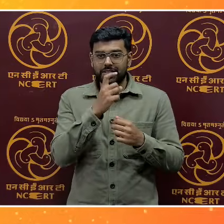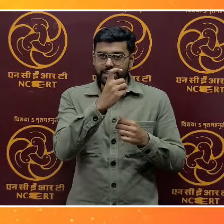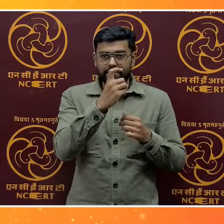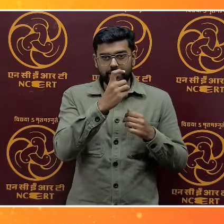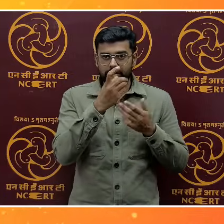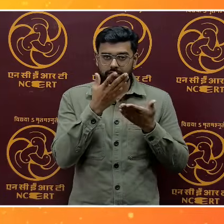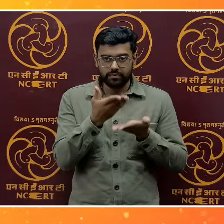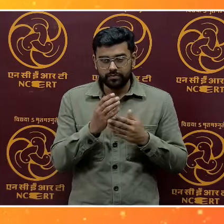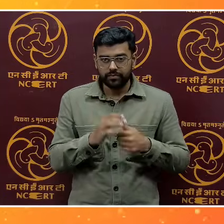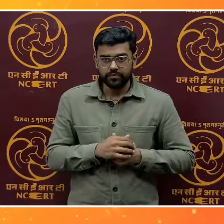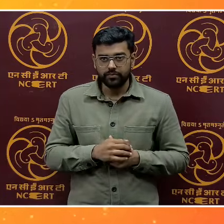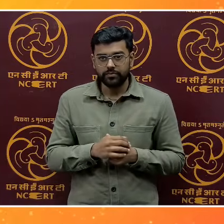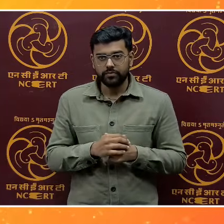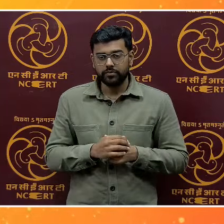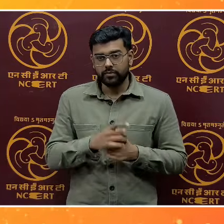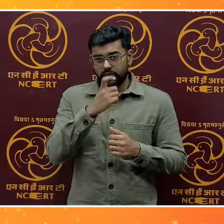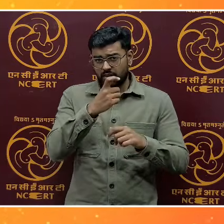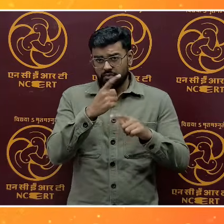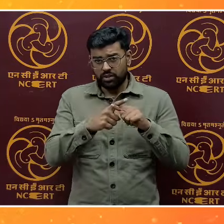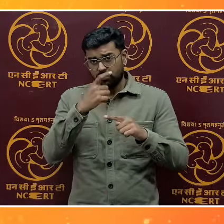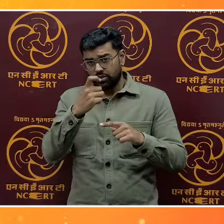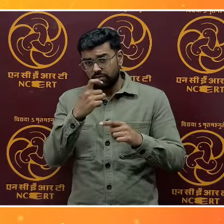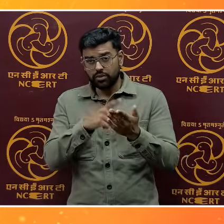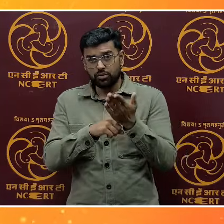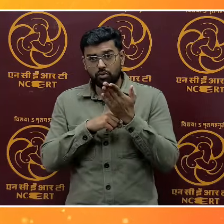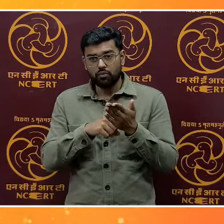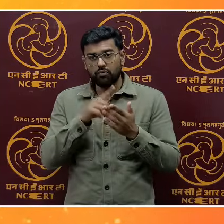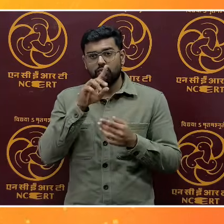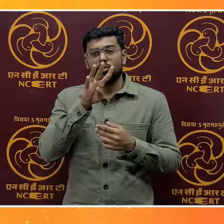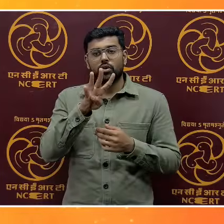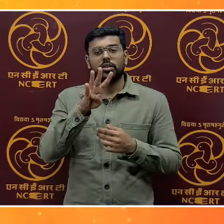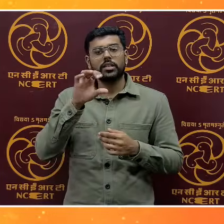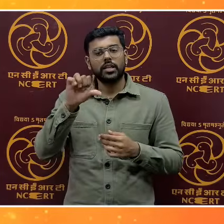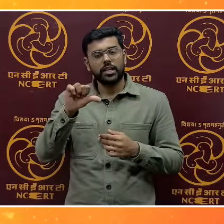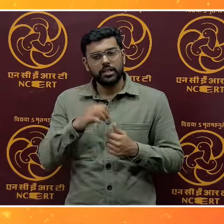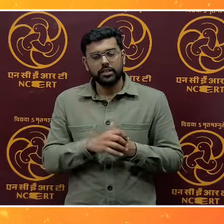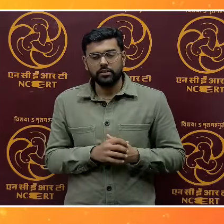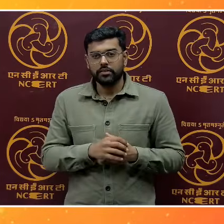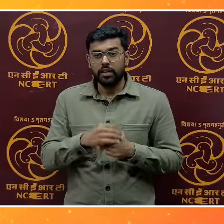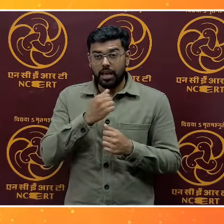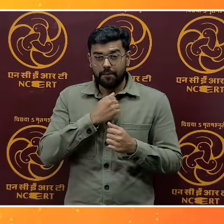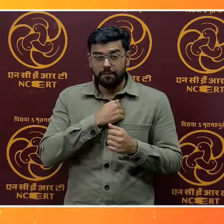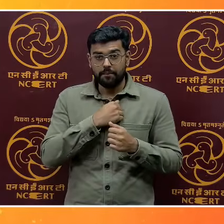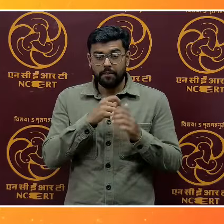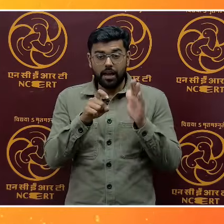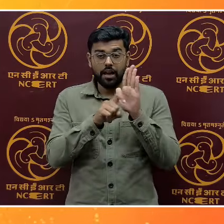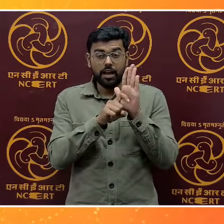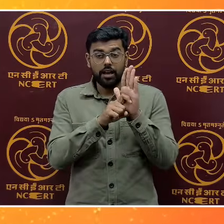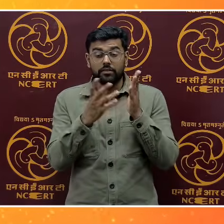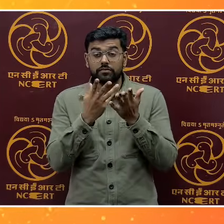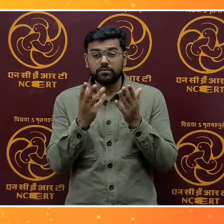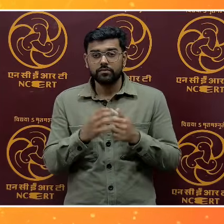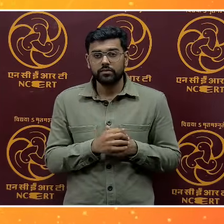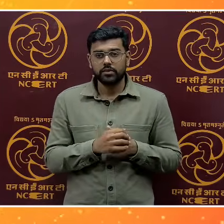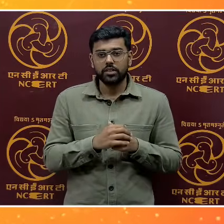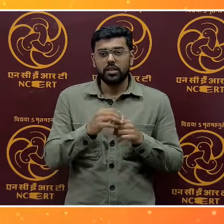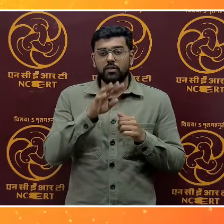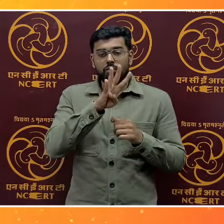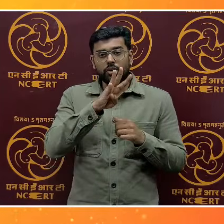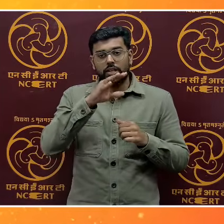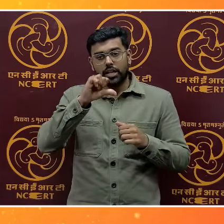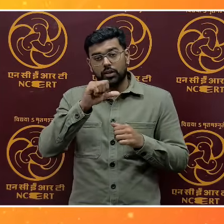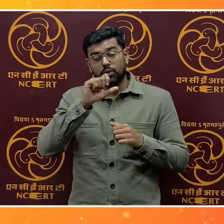write down this as 7 into 7 is 49. So, what is r, Tanvi? It is square root of